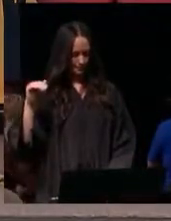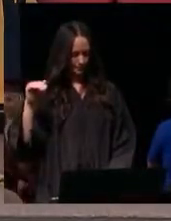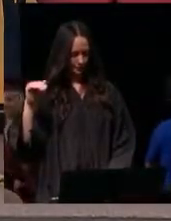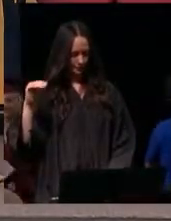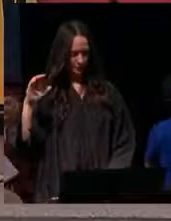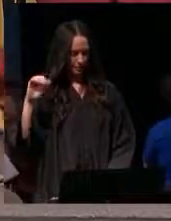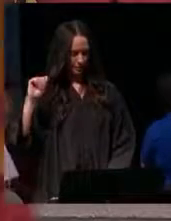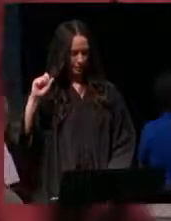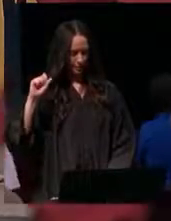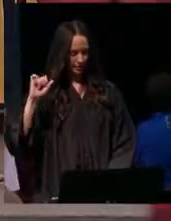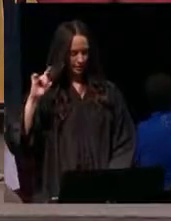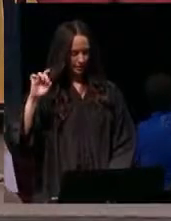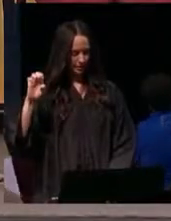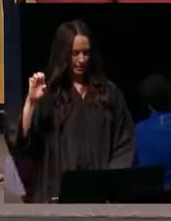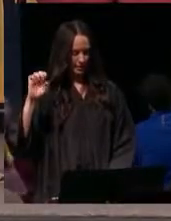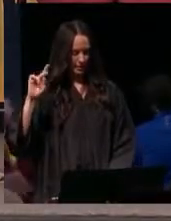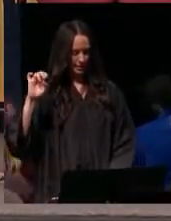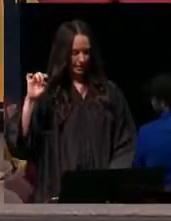Cassidy Kent.